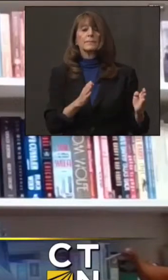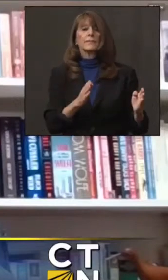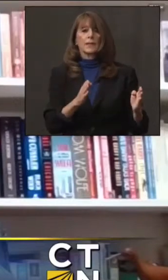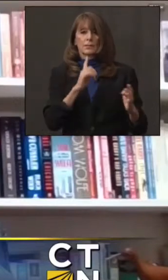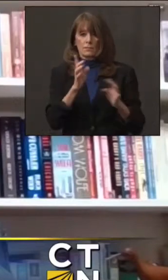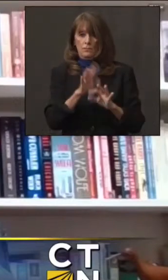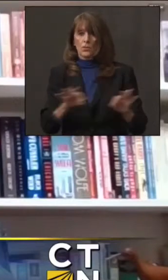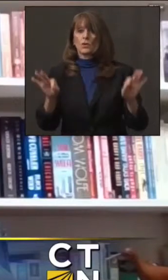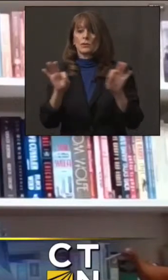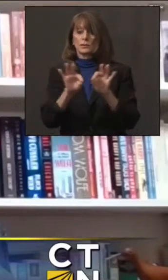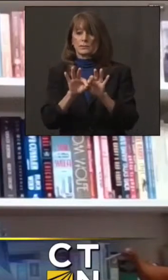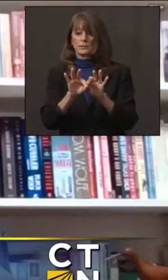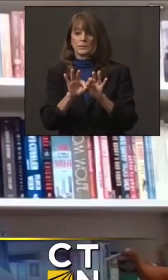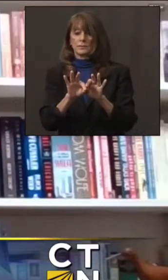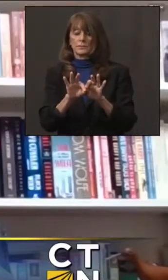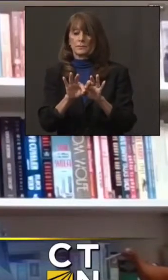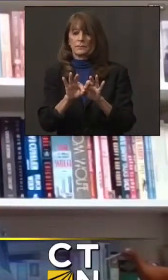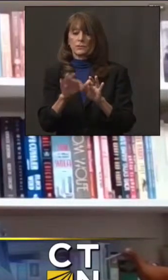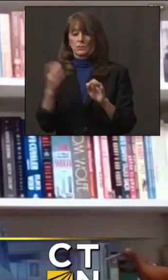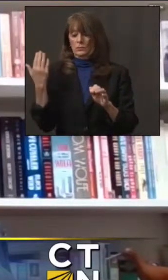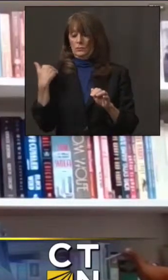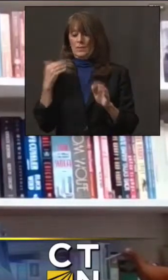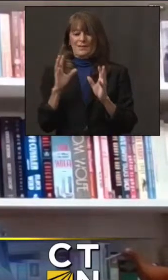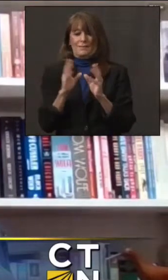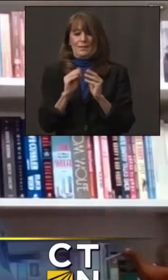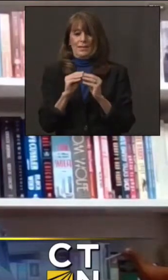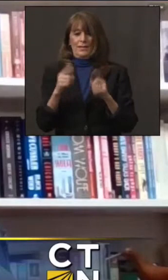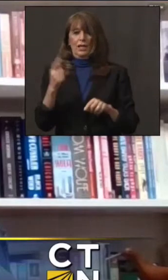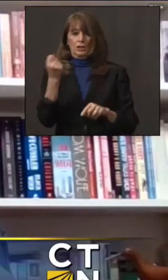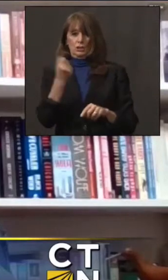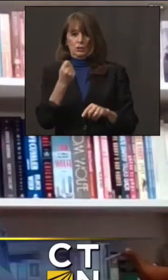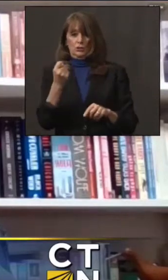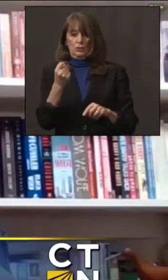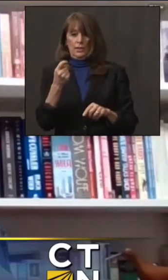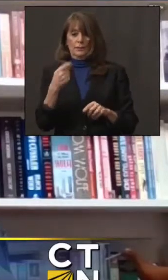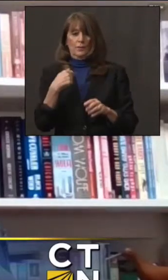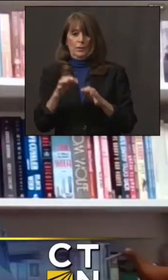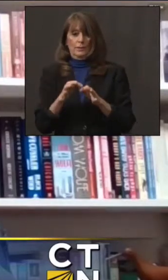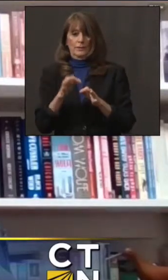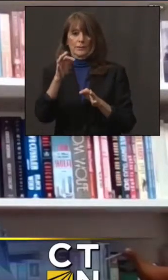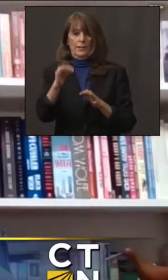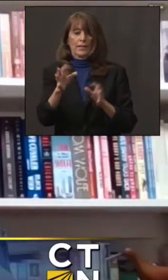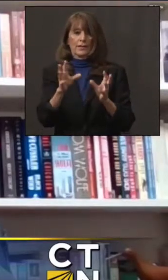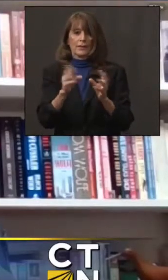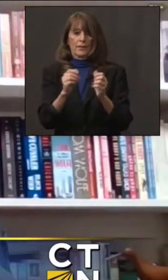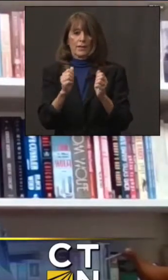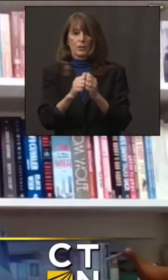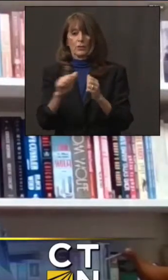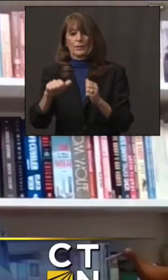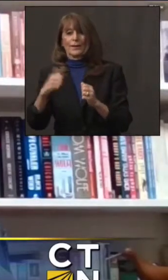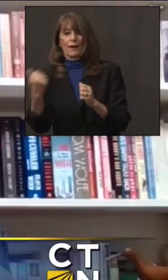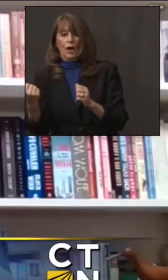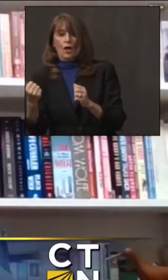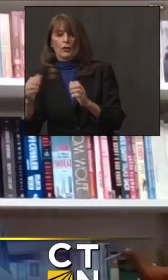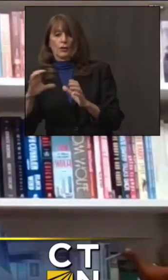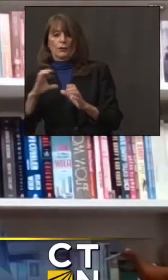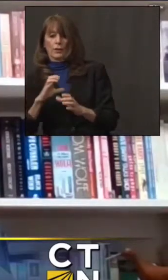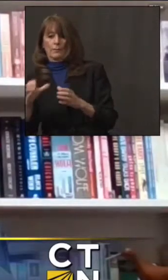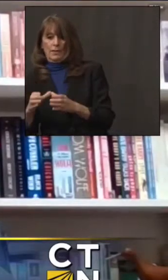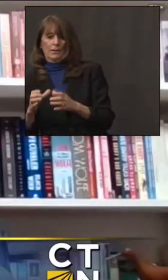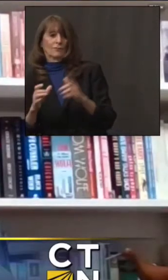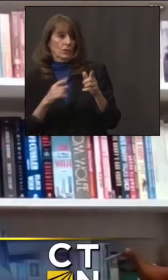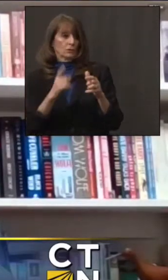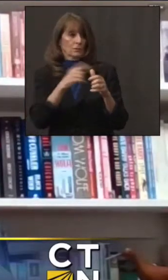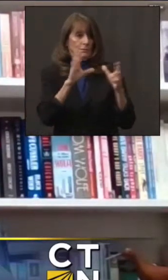So the ACIP met on Tuesday. We actually delayed the meeting of the subcommittee until that meeting